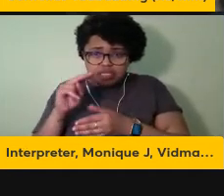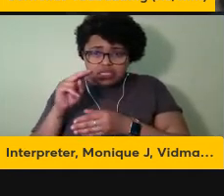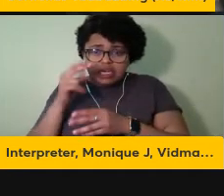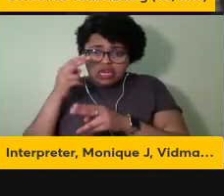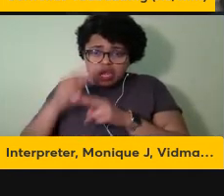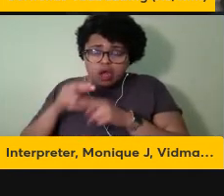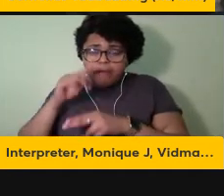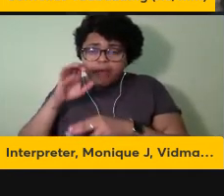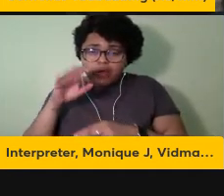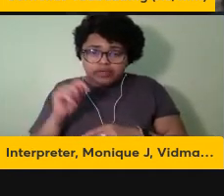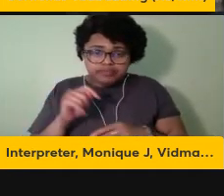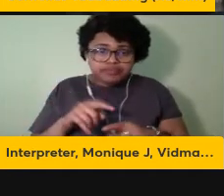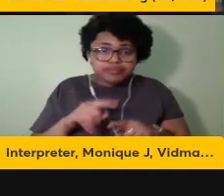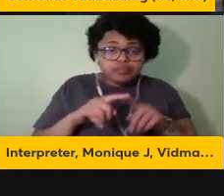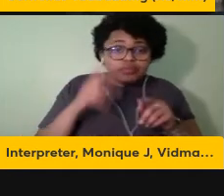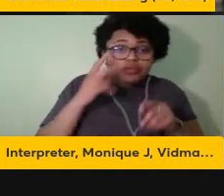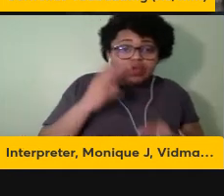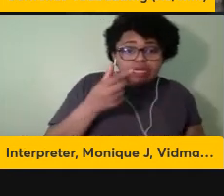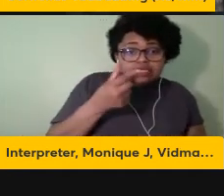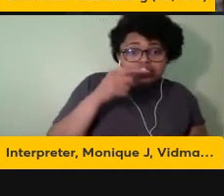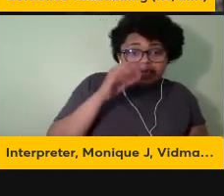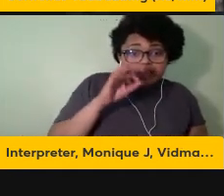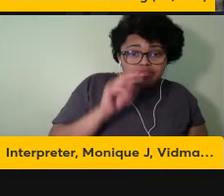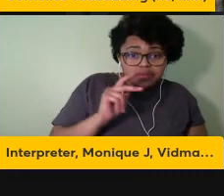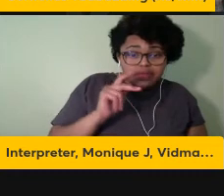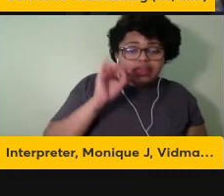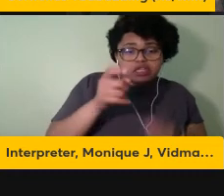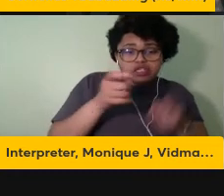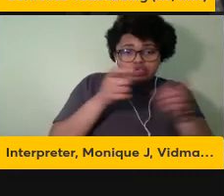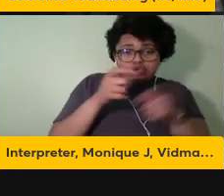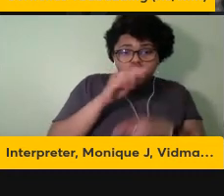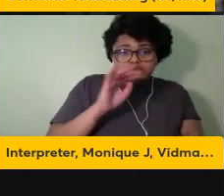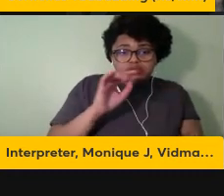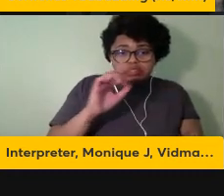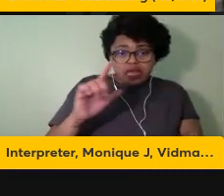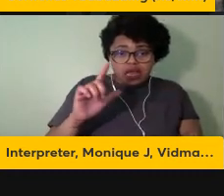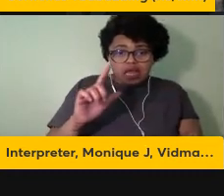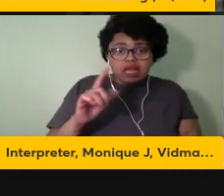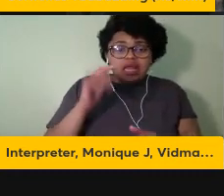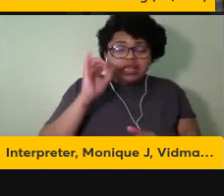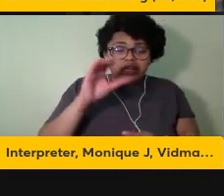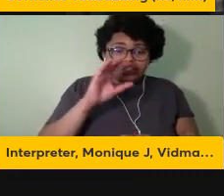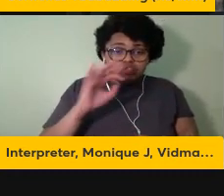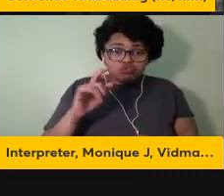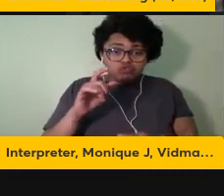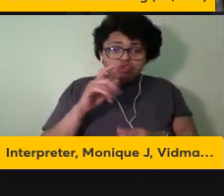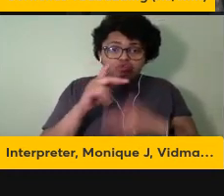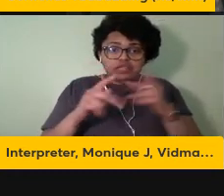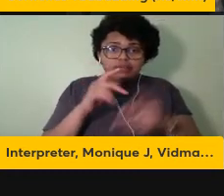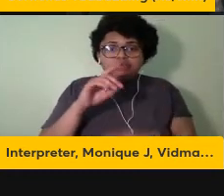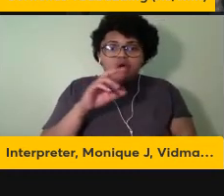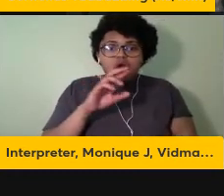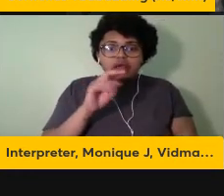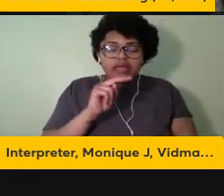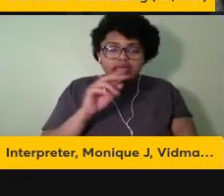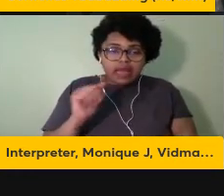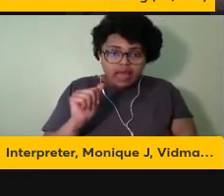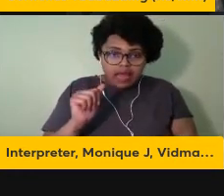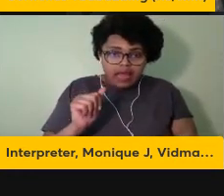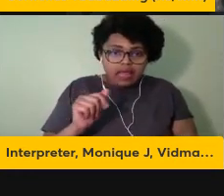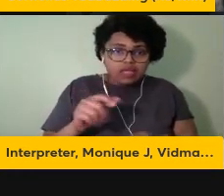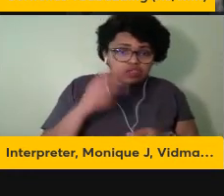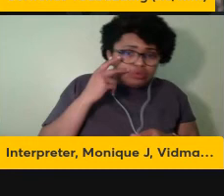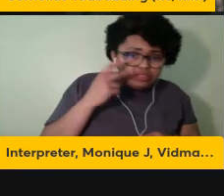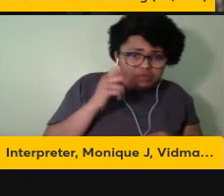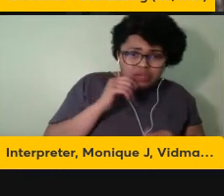which is looking at the proteins. And these are control cells, which have just a control guide RNA. And in our DMSO or control cells, we don't expect